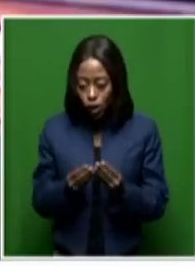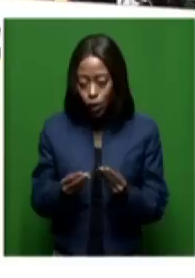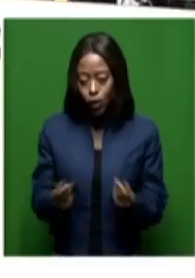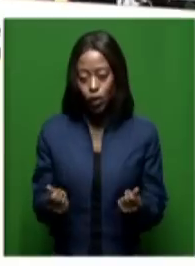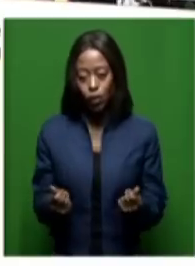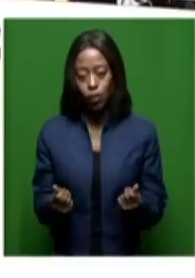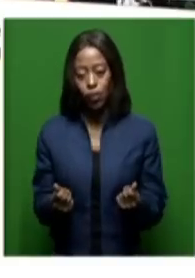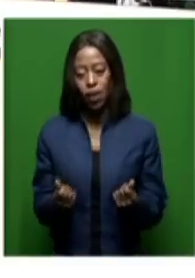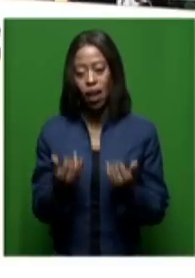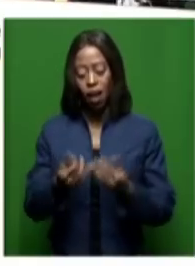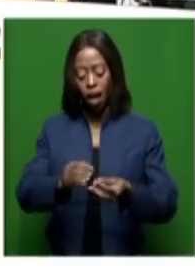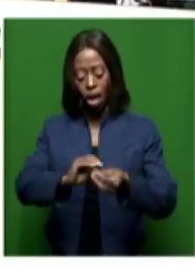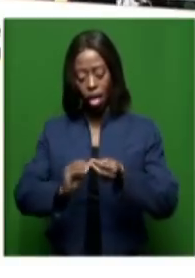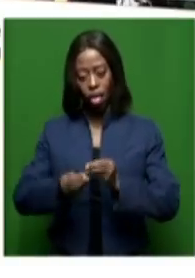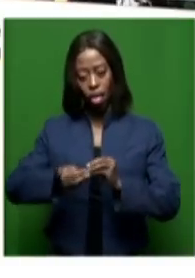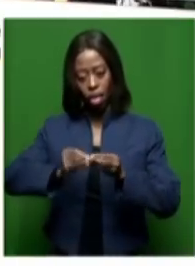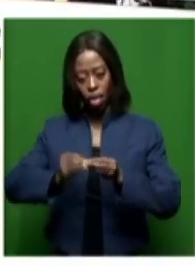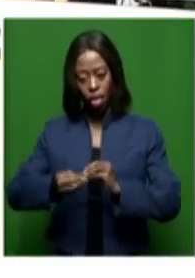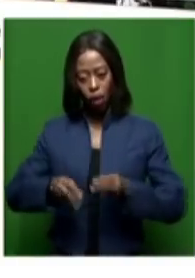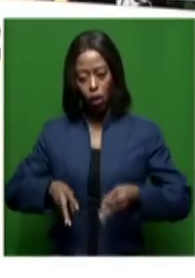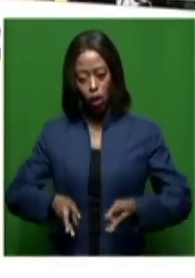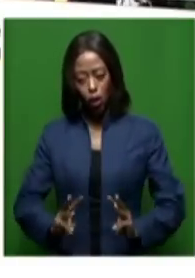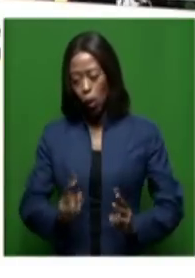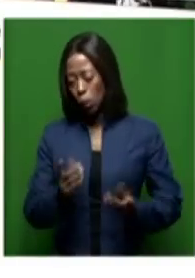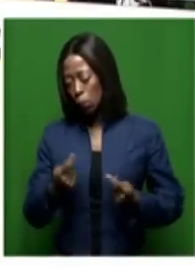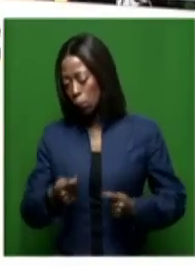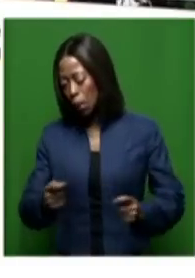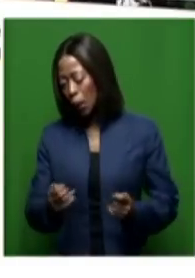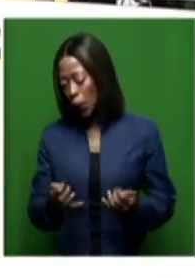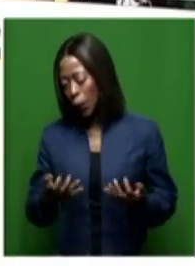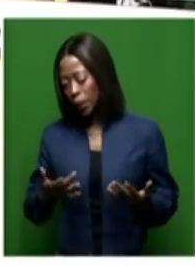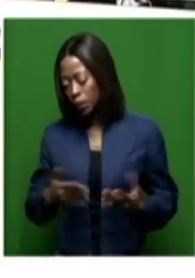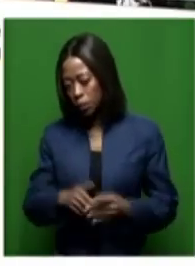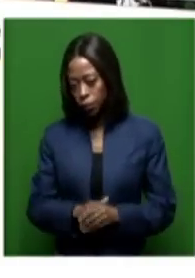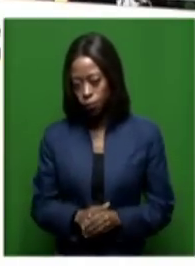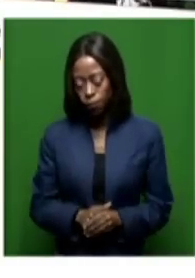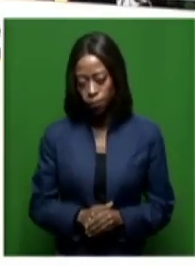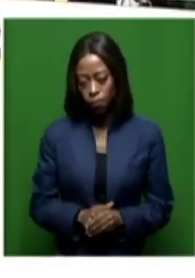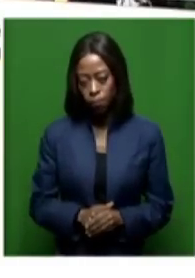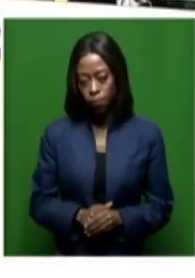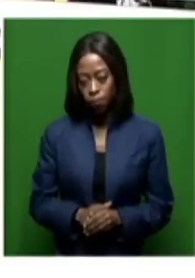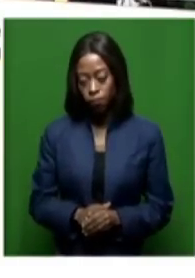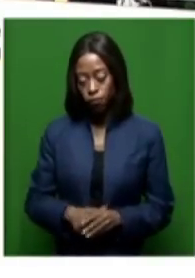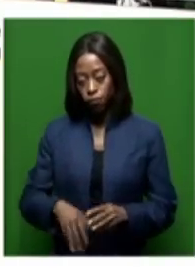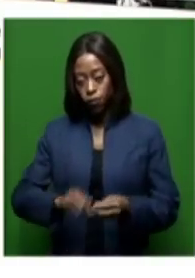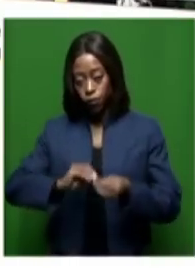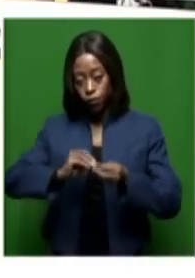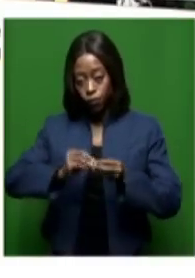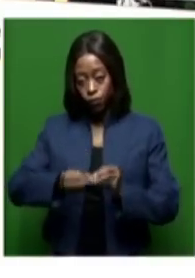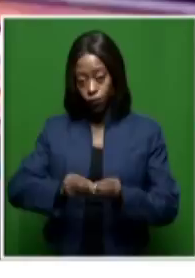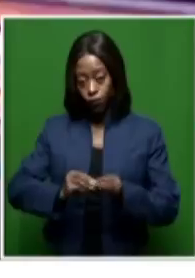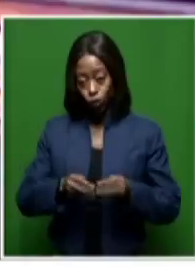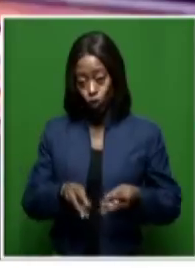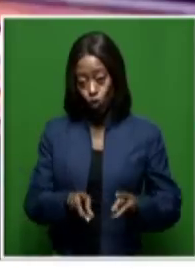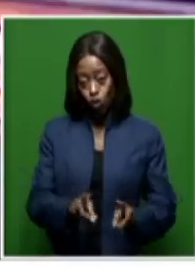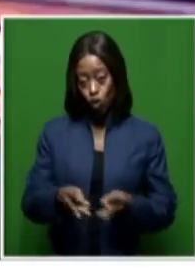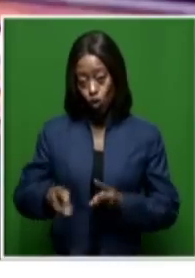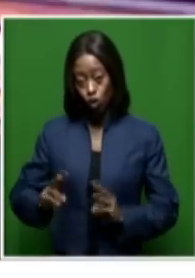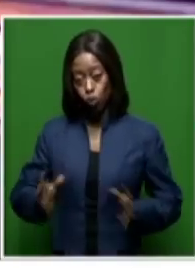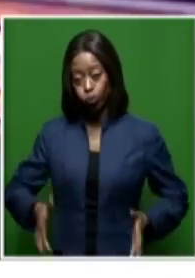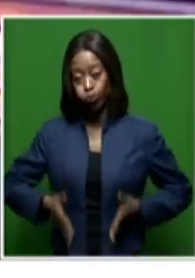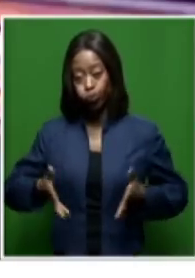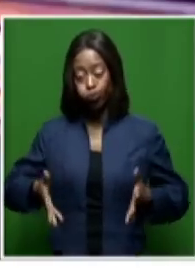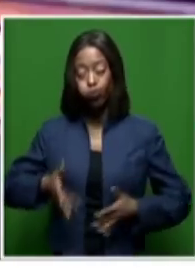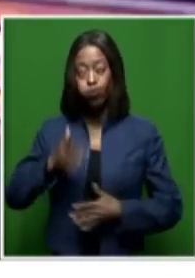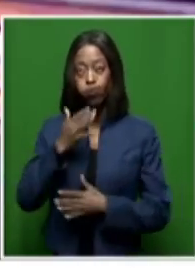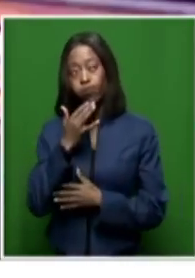of the refurbishment of the infrastructure? The cost of the refurbishment of the infrastructure, talking